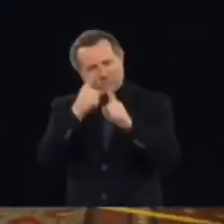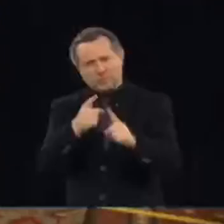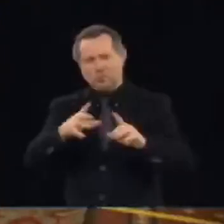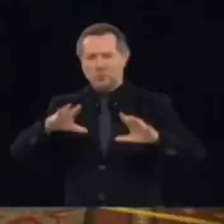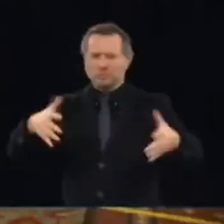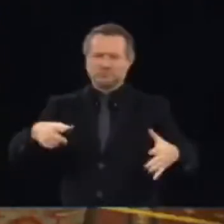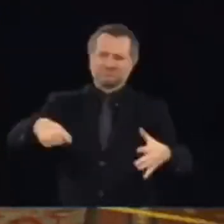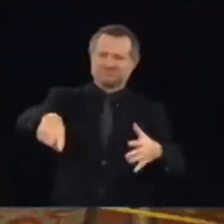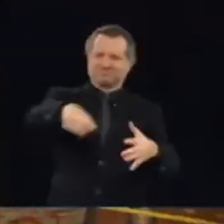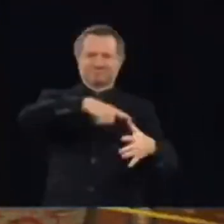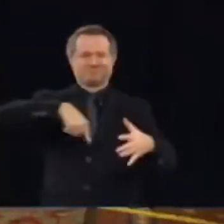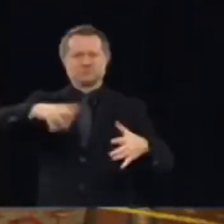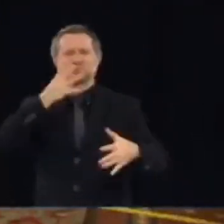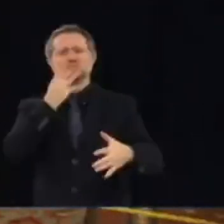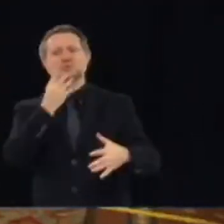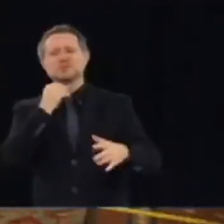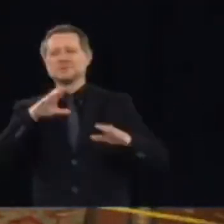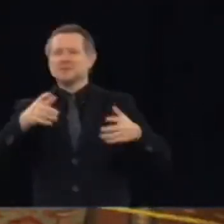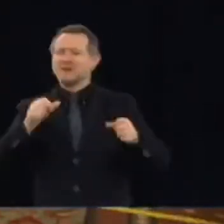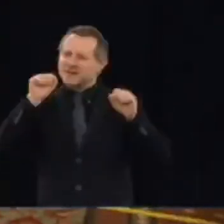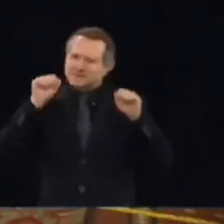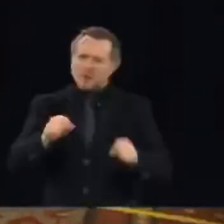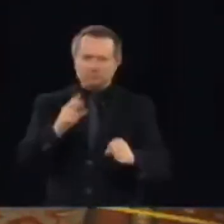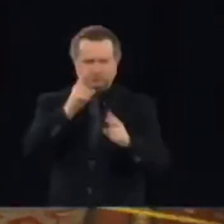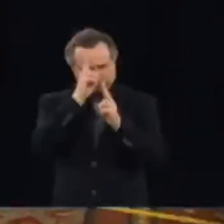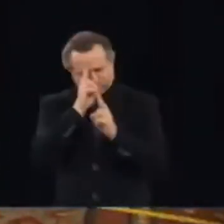the population at least observe this one